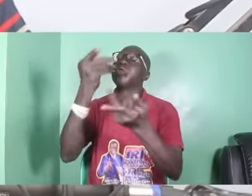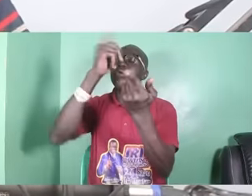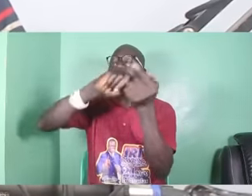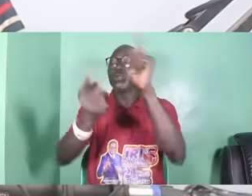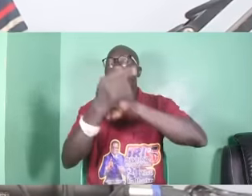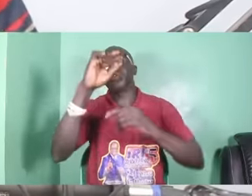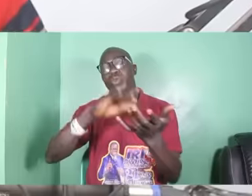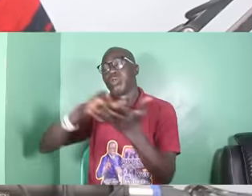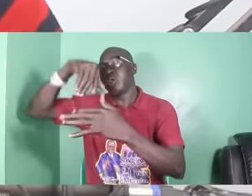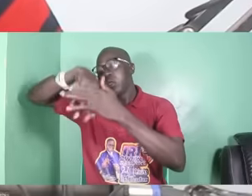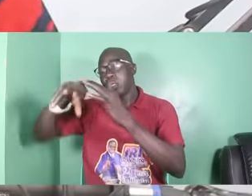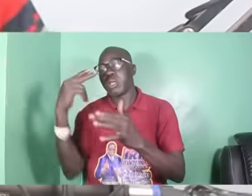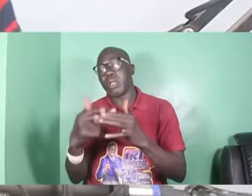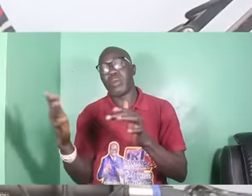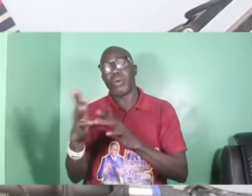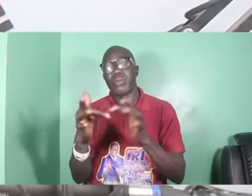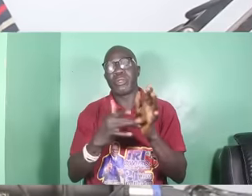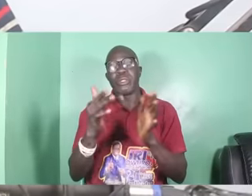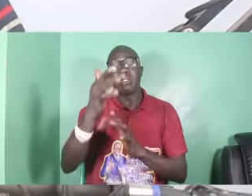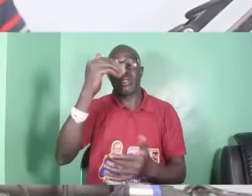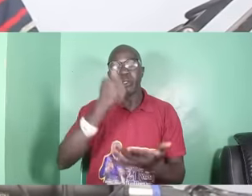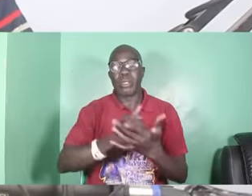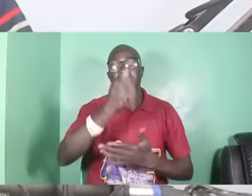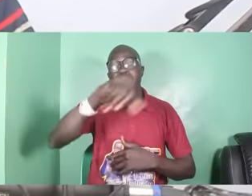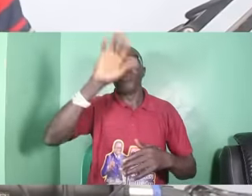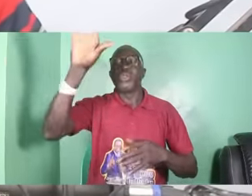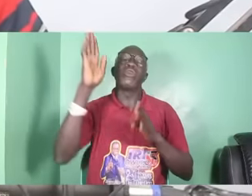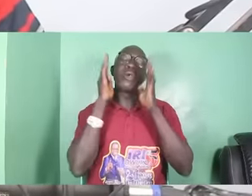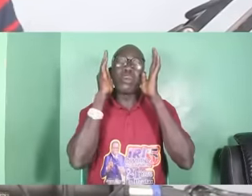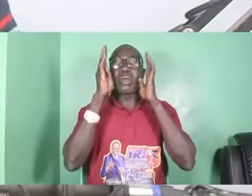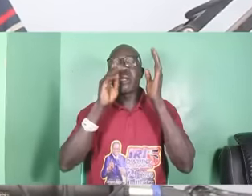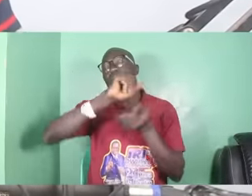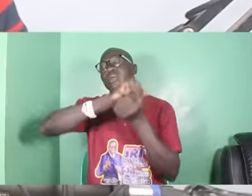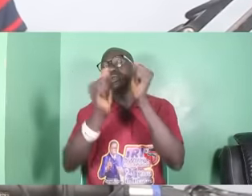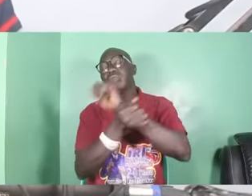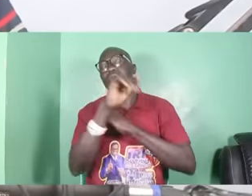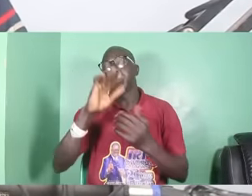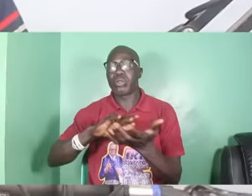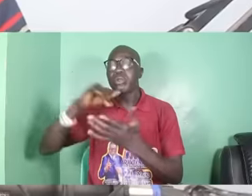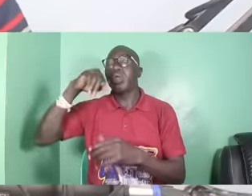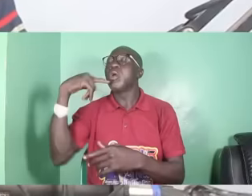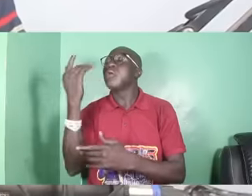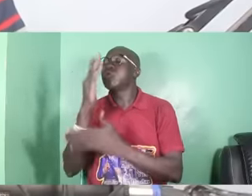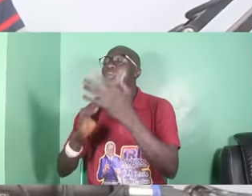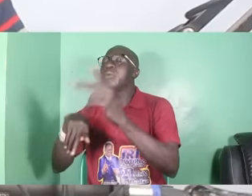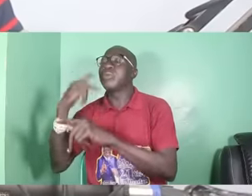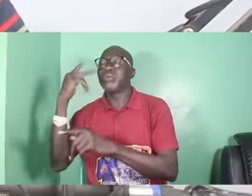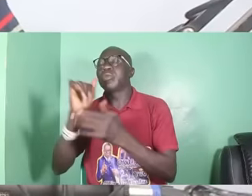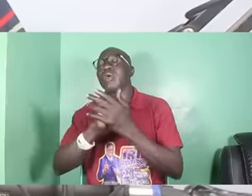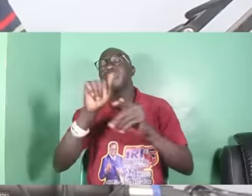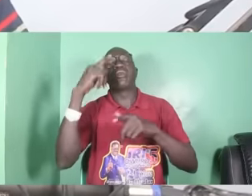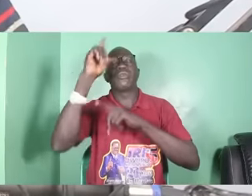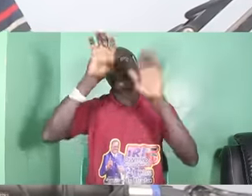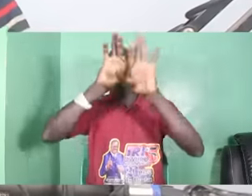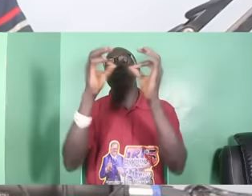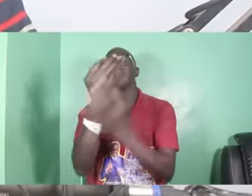report don't see glory. In the name of Jesus. Amen. Ẹ̀gàn rẹ dògbo. Amen. Your report don't see glory. Àwọn tí ń wo ìlú tó wà. The people that are looking